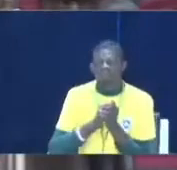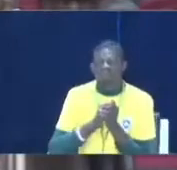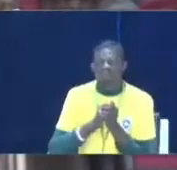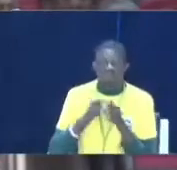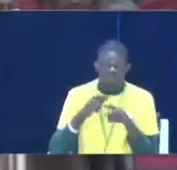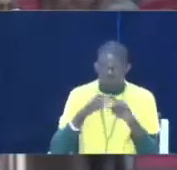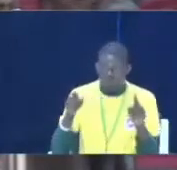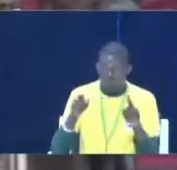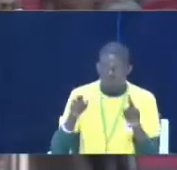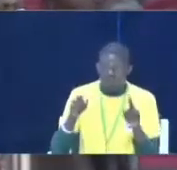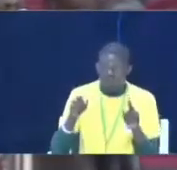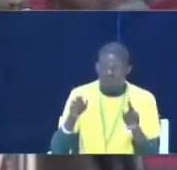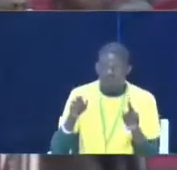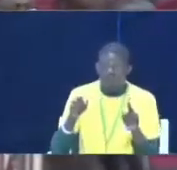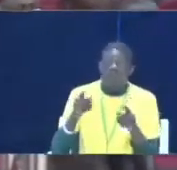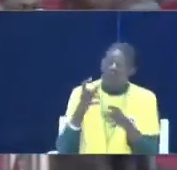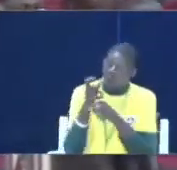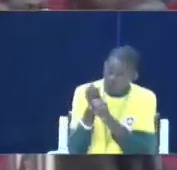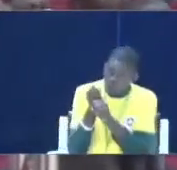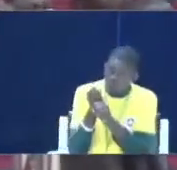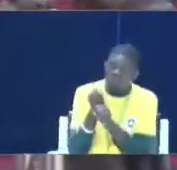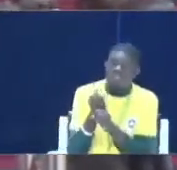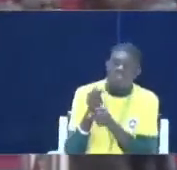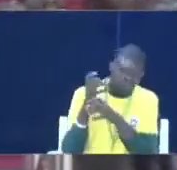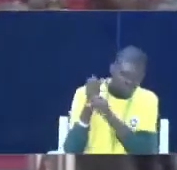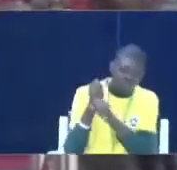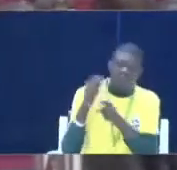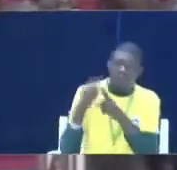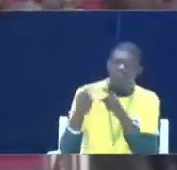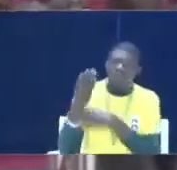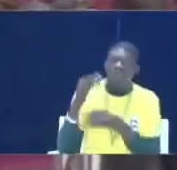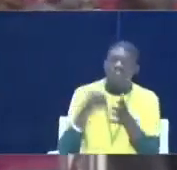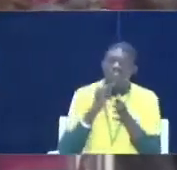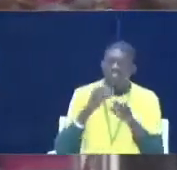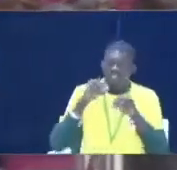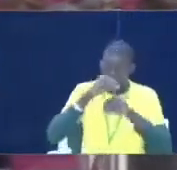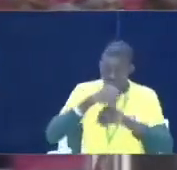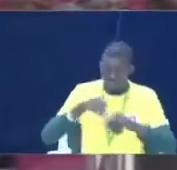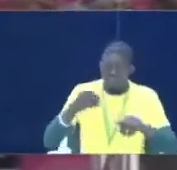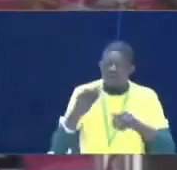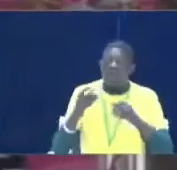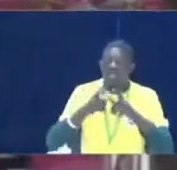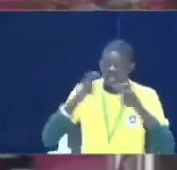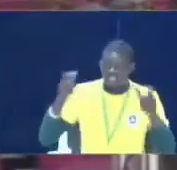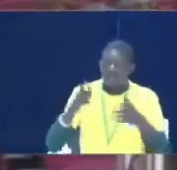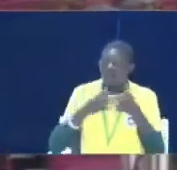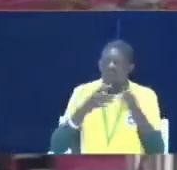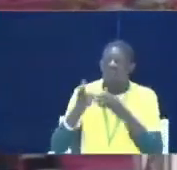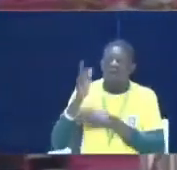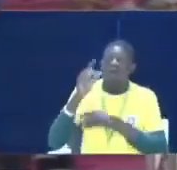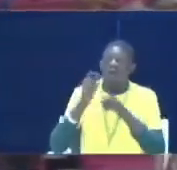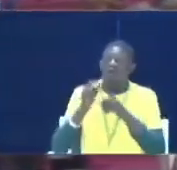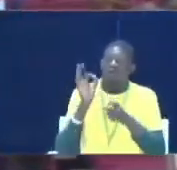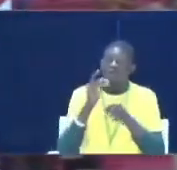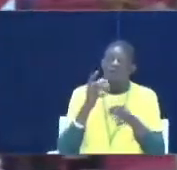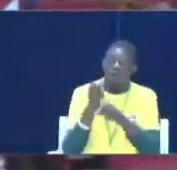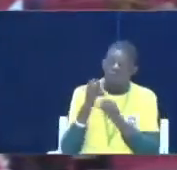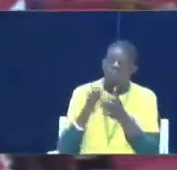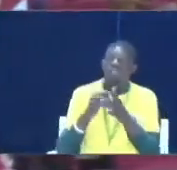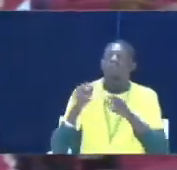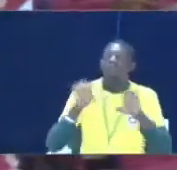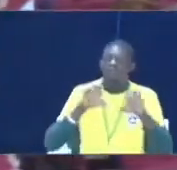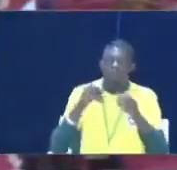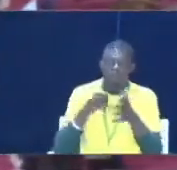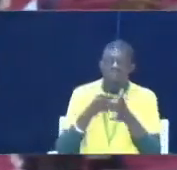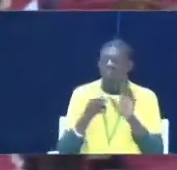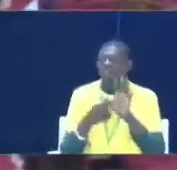Don't neglect the word of God. It is a seed of enlargement he has put in you. And whatever word the Lord has told you, hold it and run with it. And I